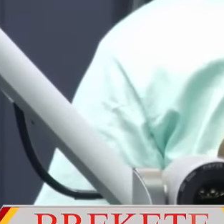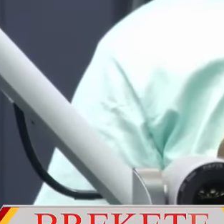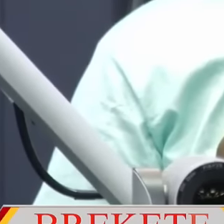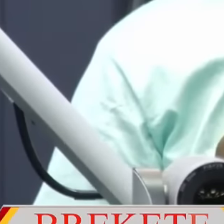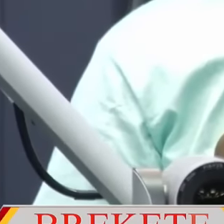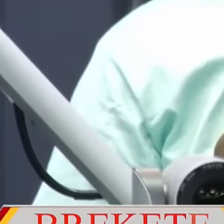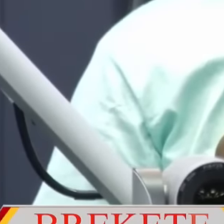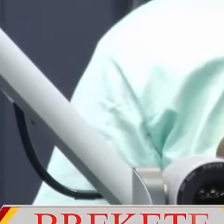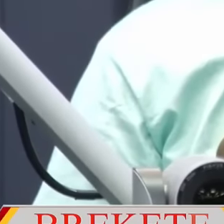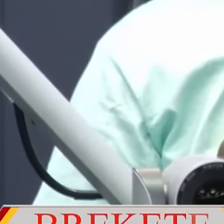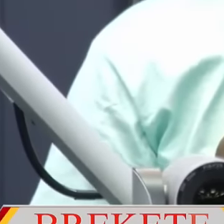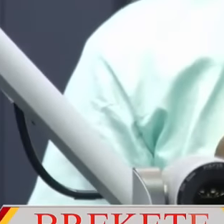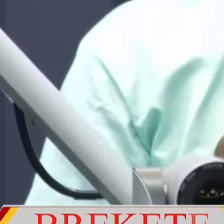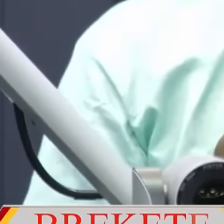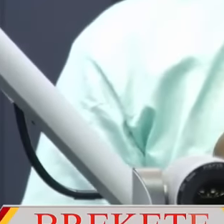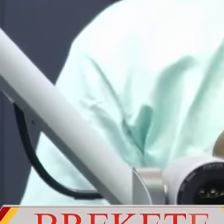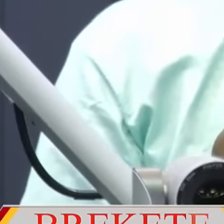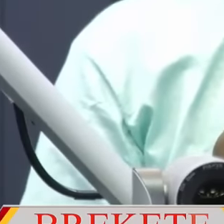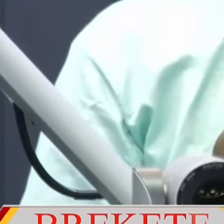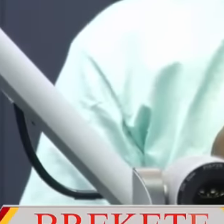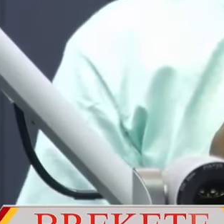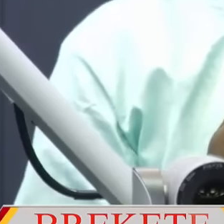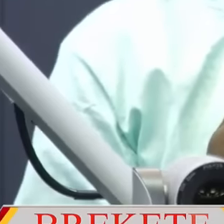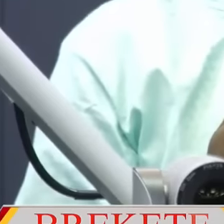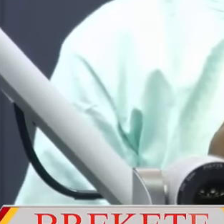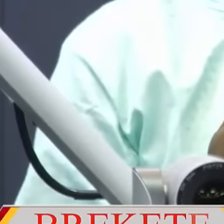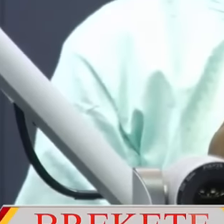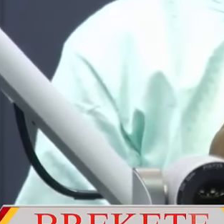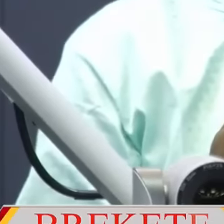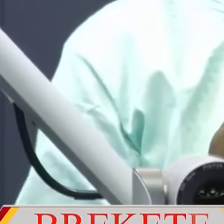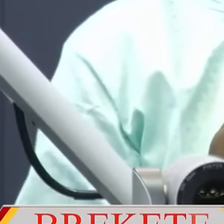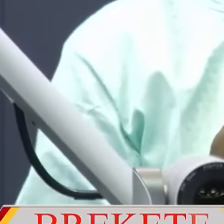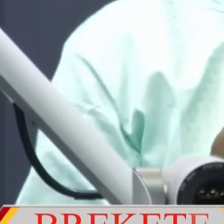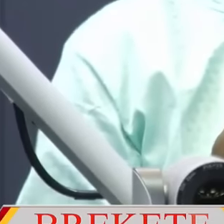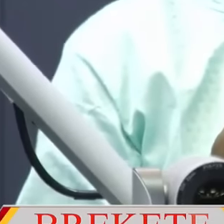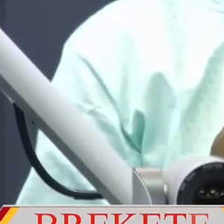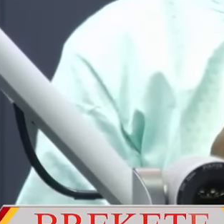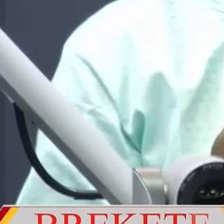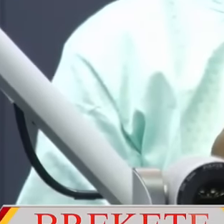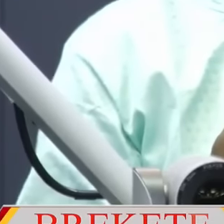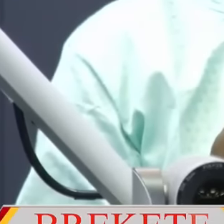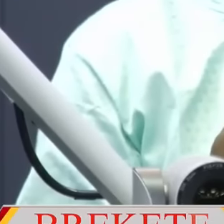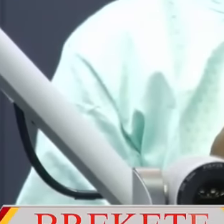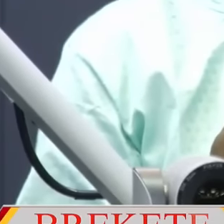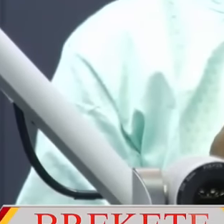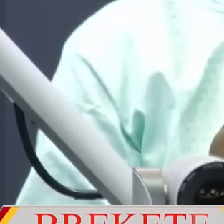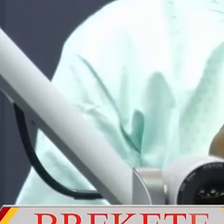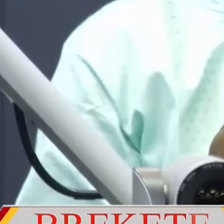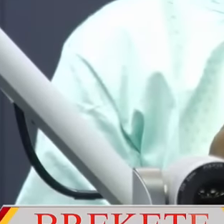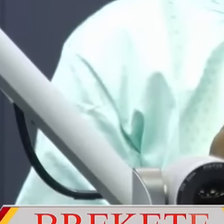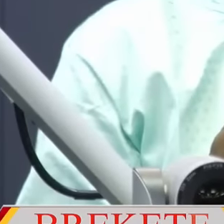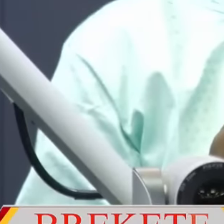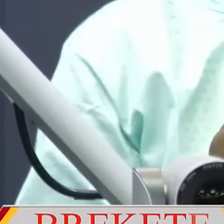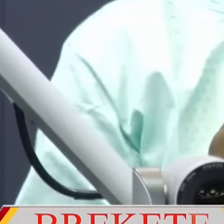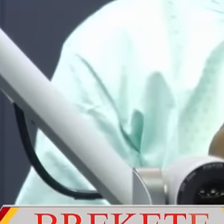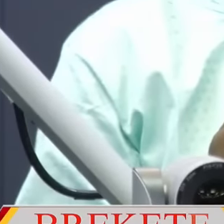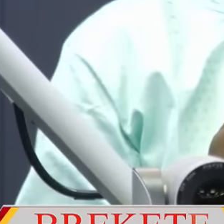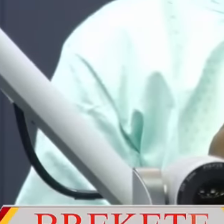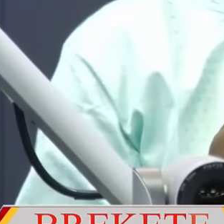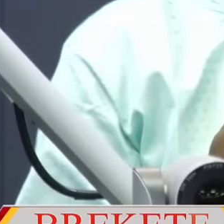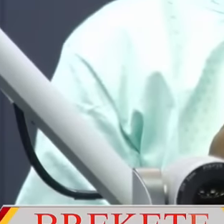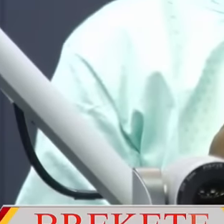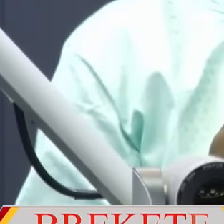biyu da jikirin sila na suka take dawa wuri na wanda iyayen su ne can zaki saboda su gidan